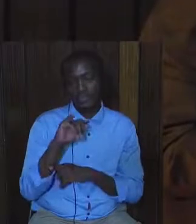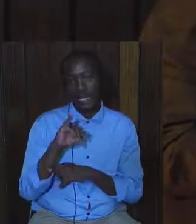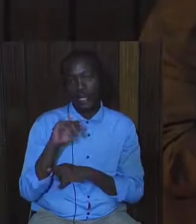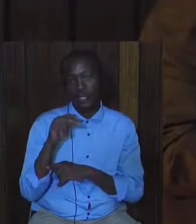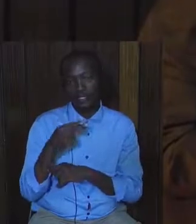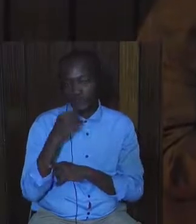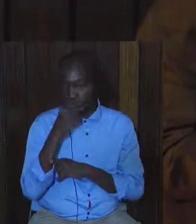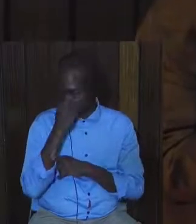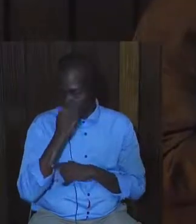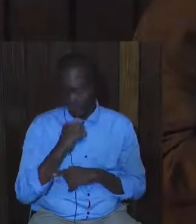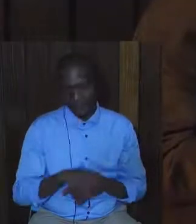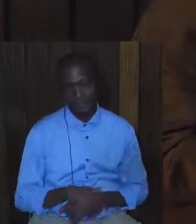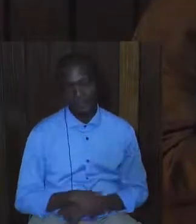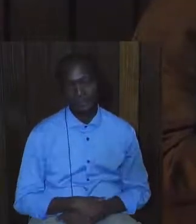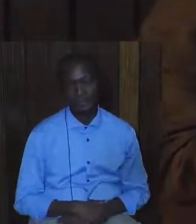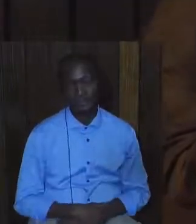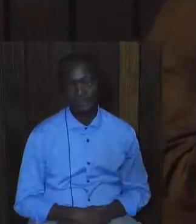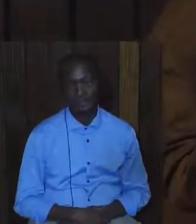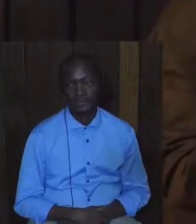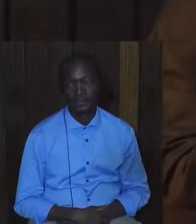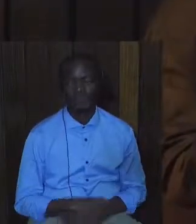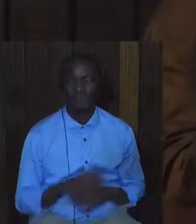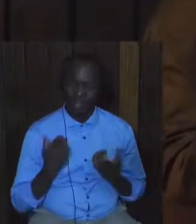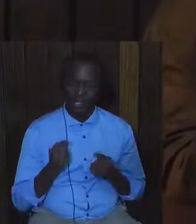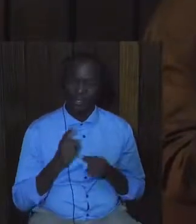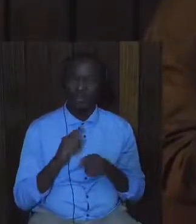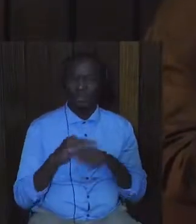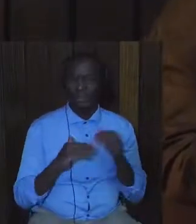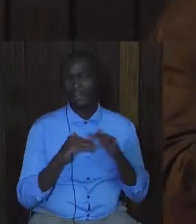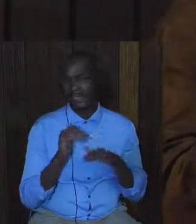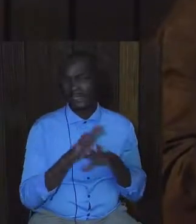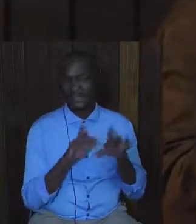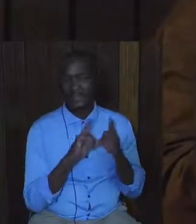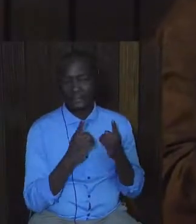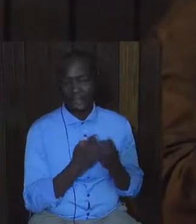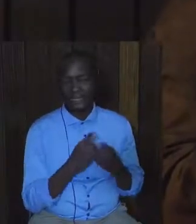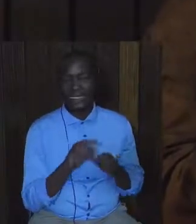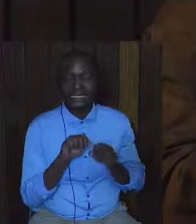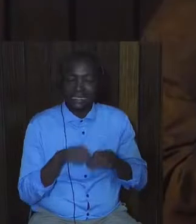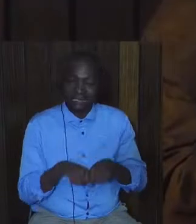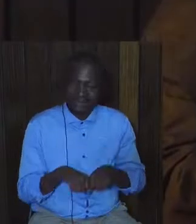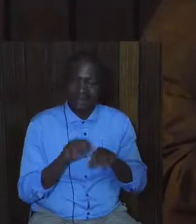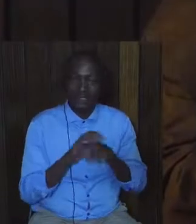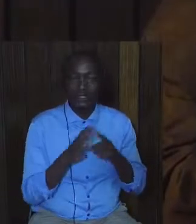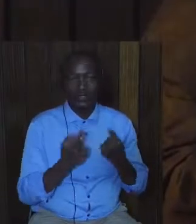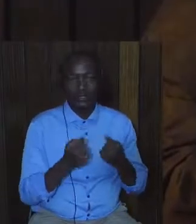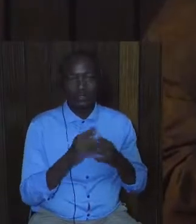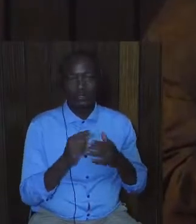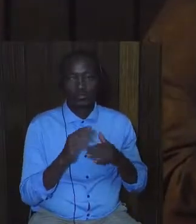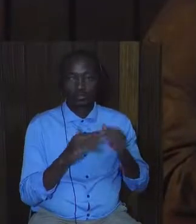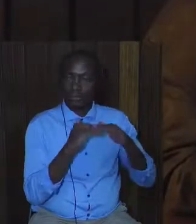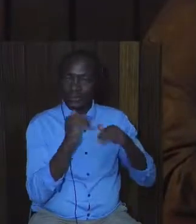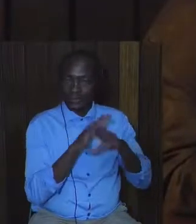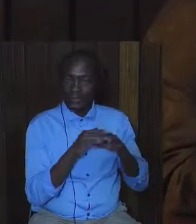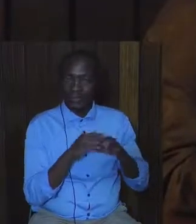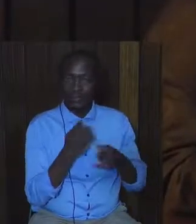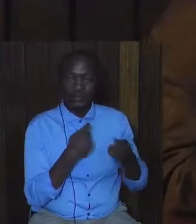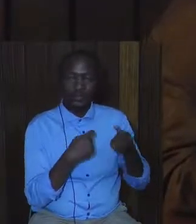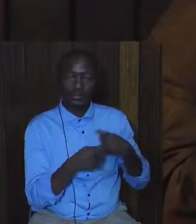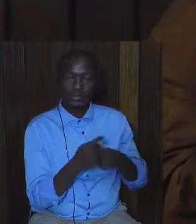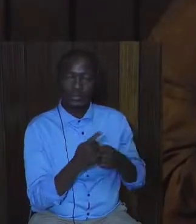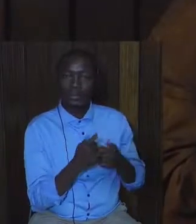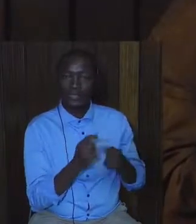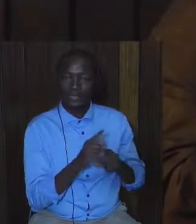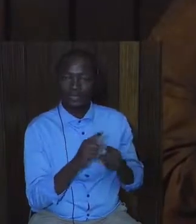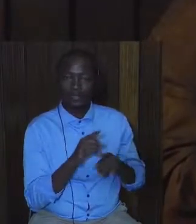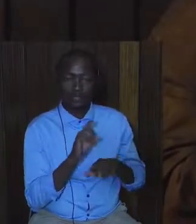TIH. Do we bill the department? Yes, to the extent that we expend money on a consultant and that